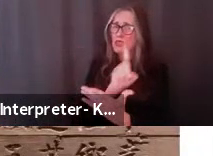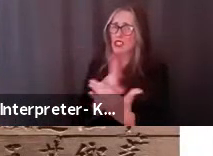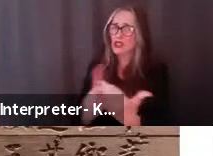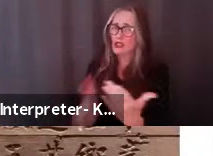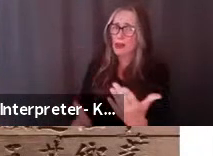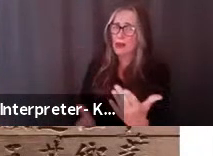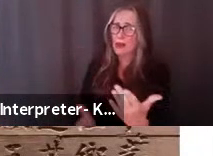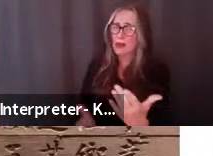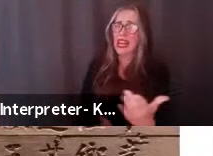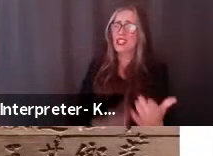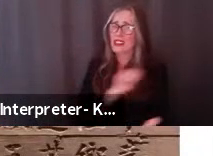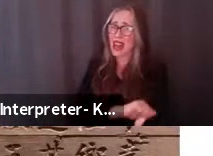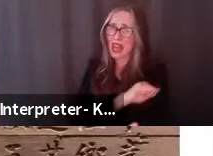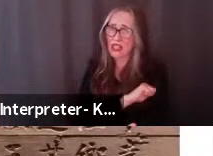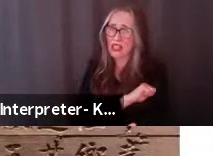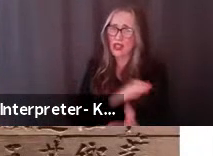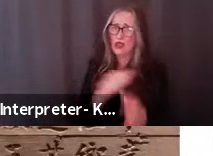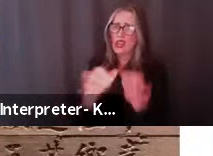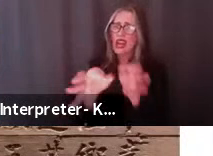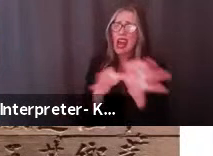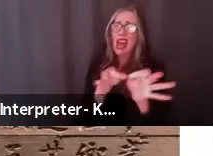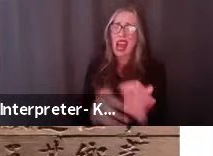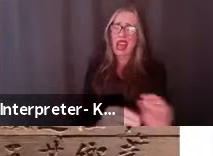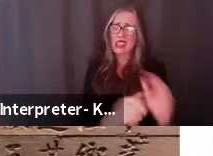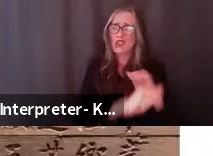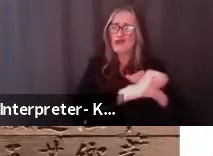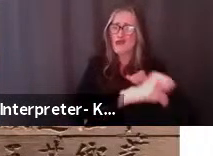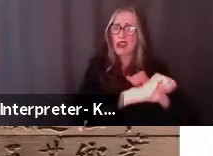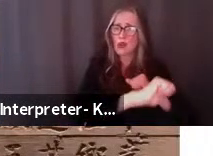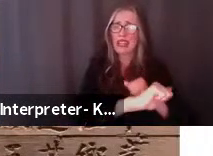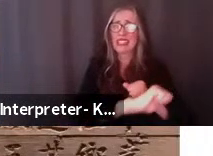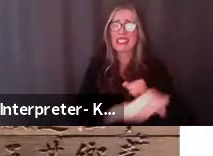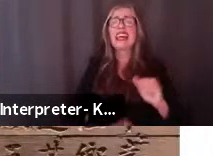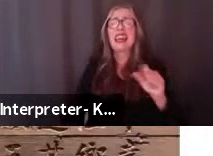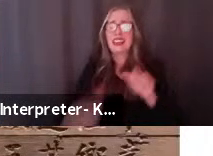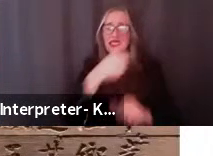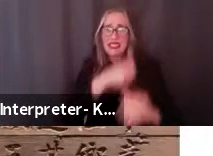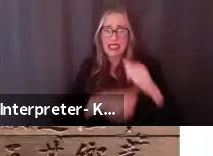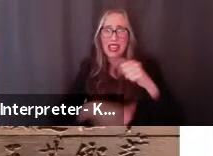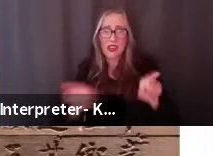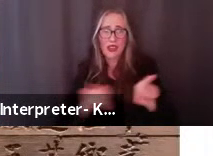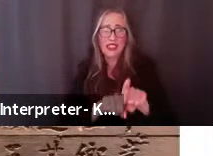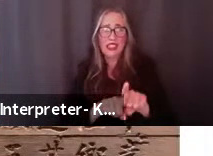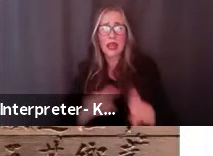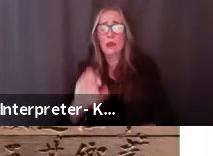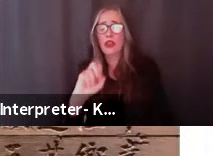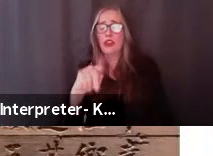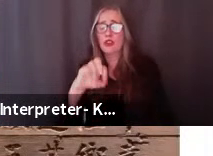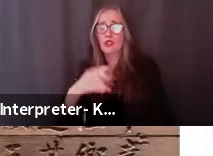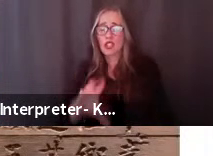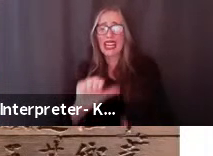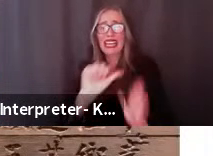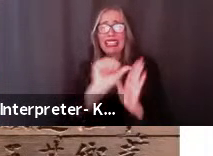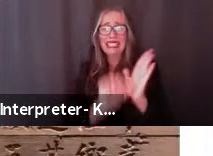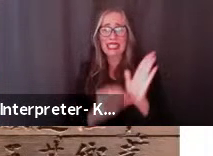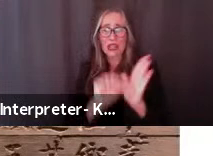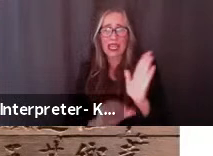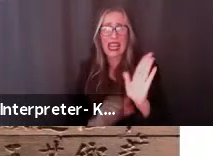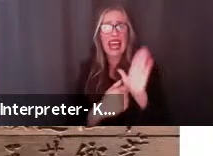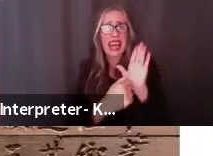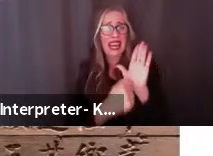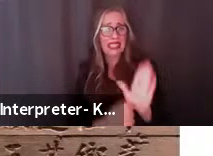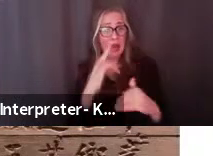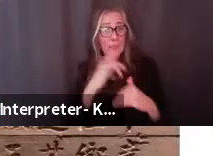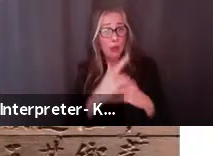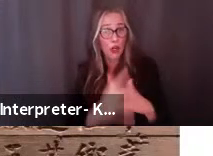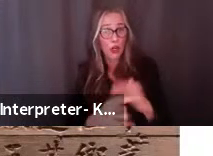which was often rooted in the same ideologies that motivated eugenic sterilization an early example of such rhetoric is shown in